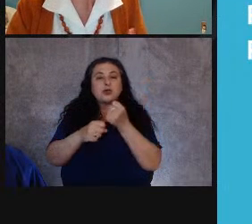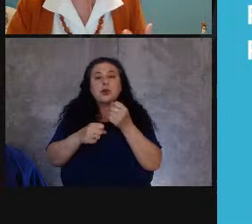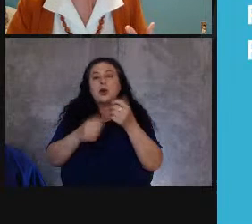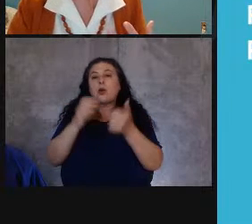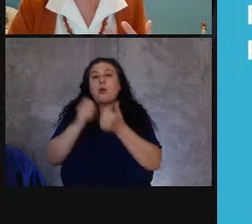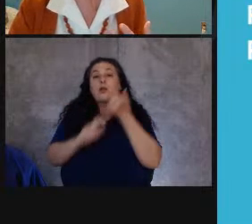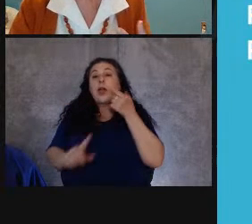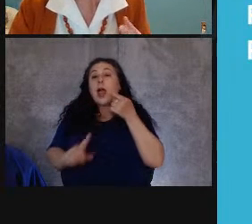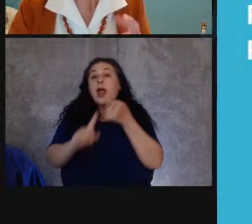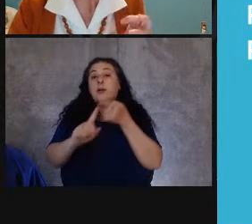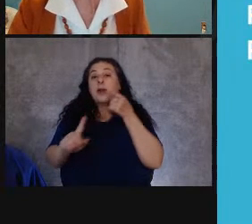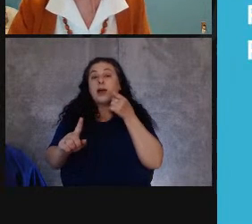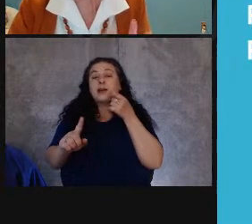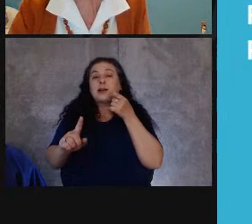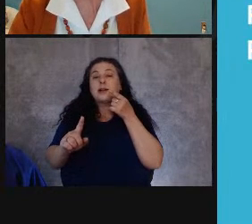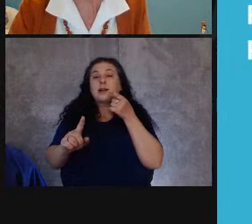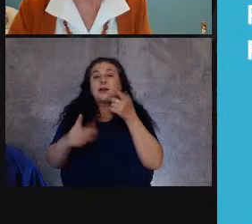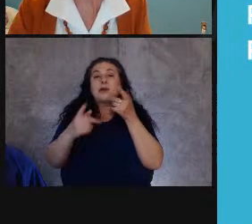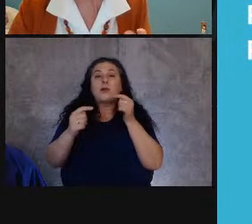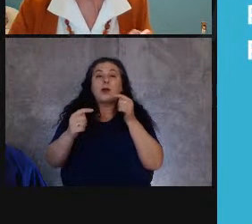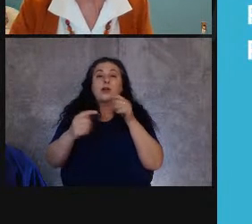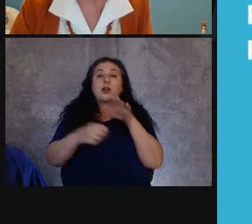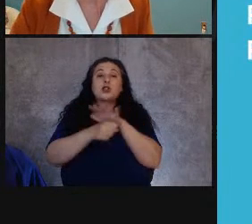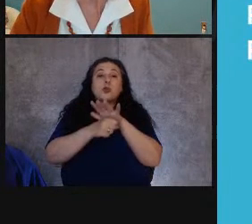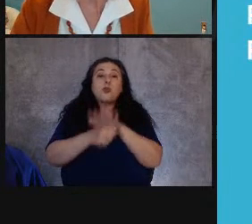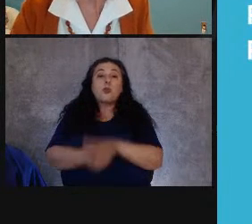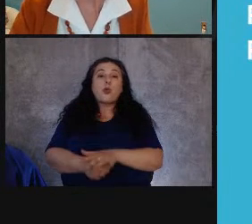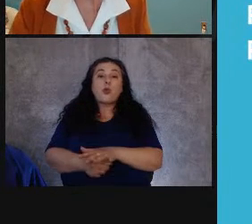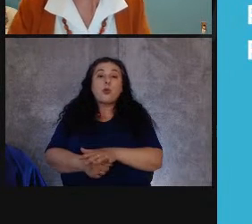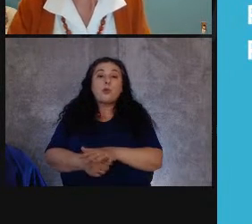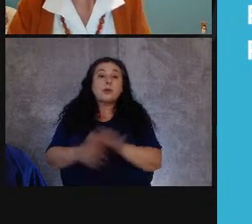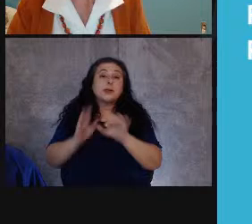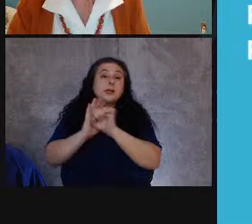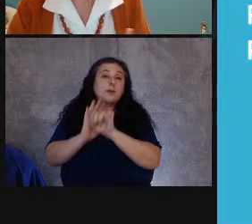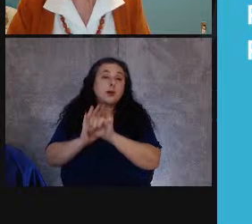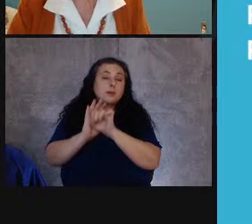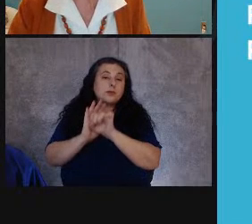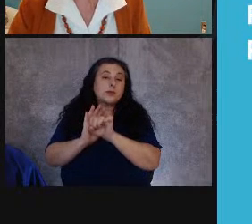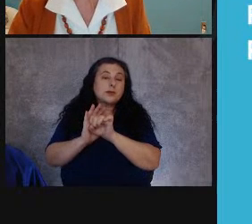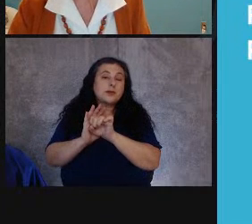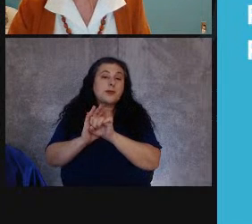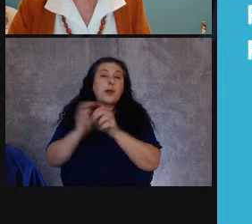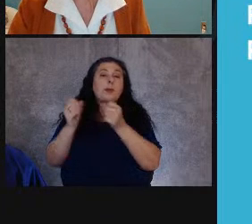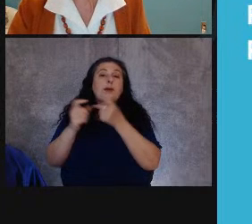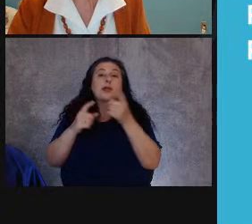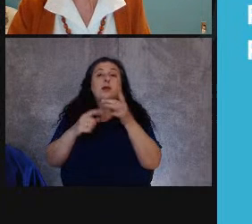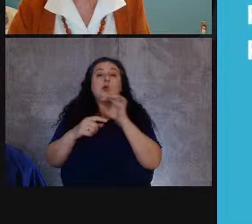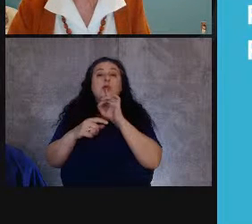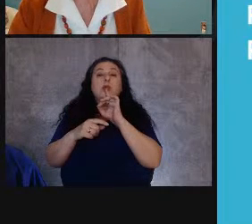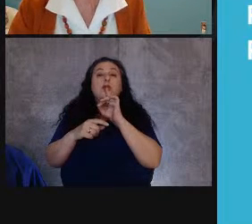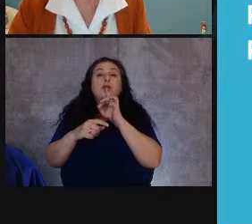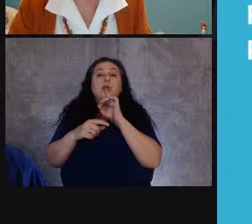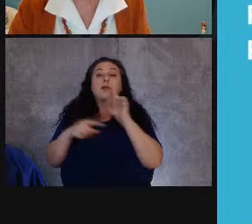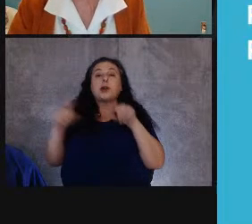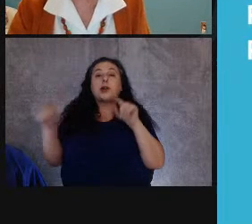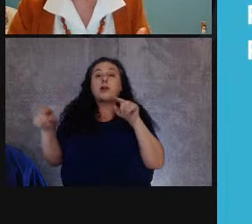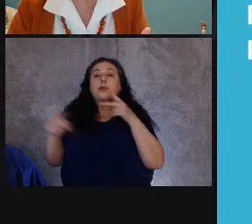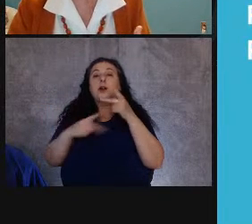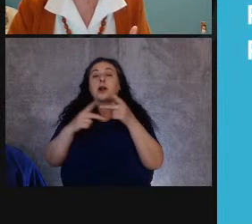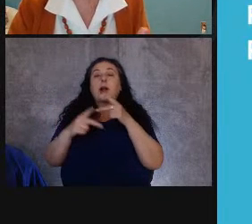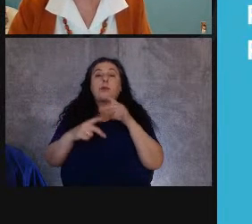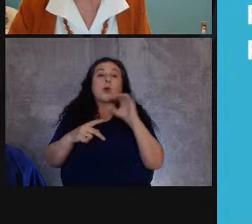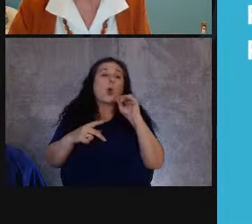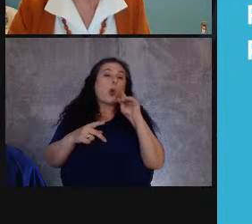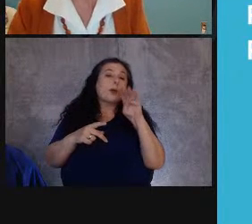aimed at, trying to suppress symptoms. Many of them were, in fact, various forms of